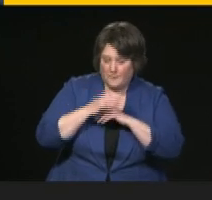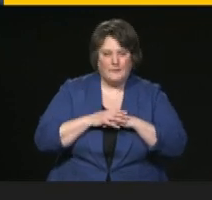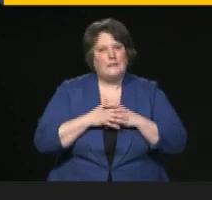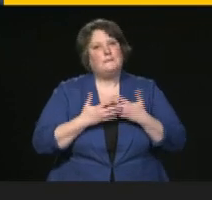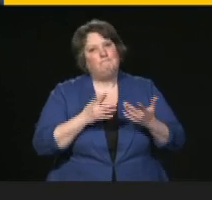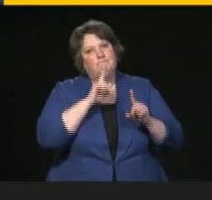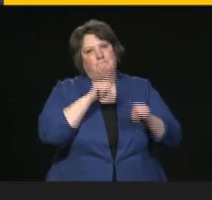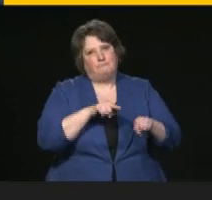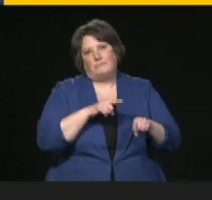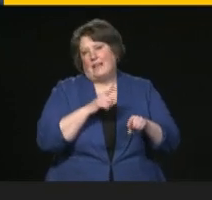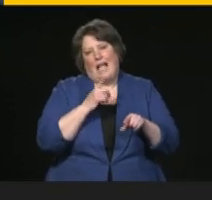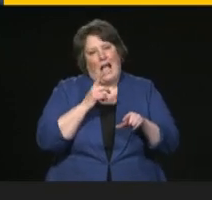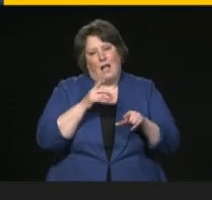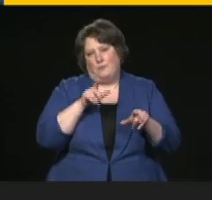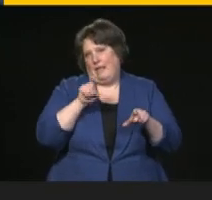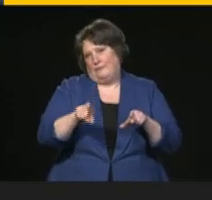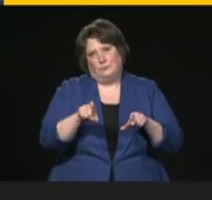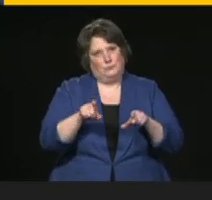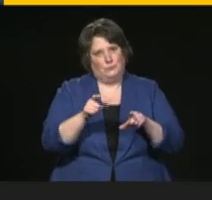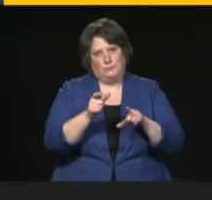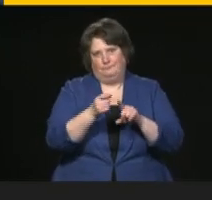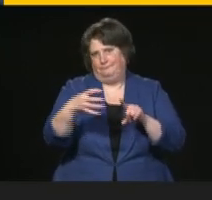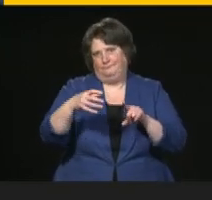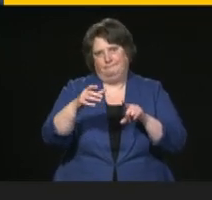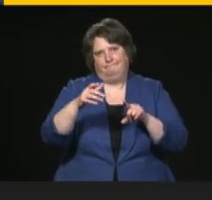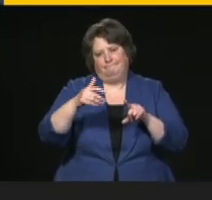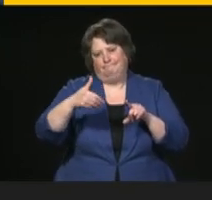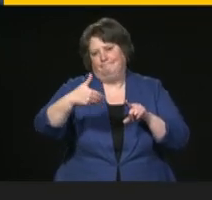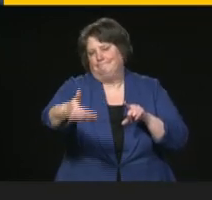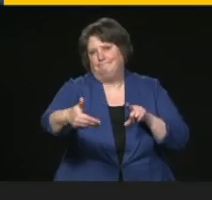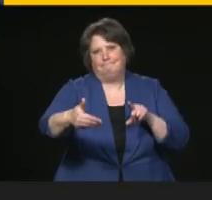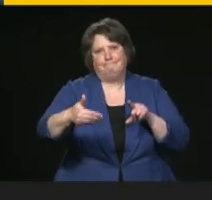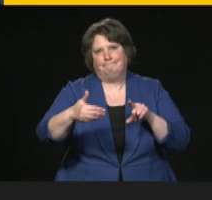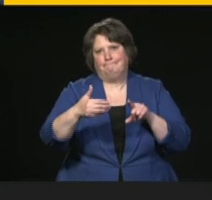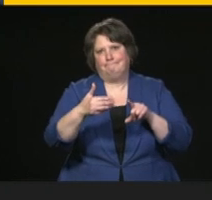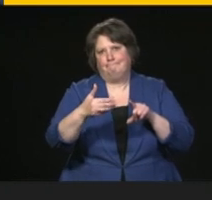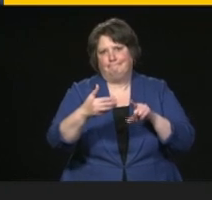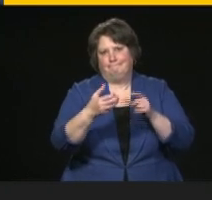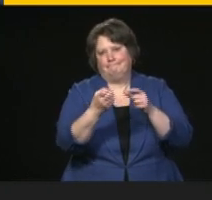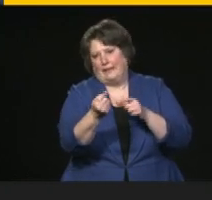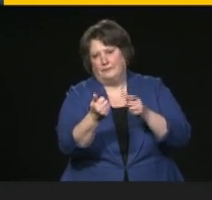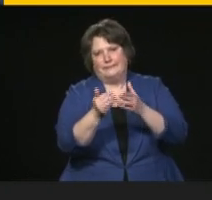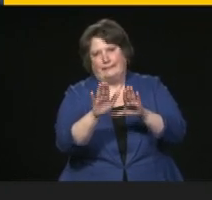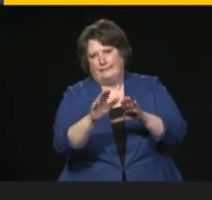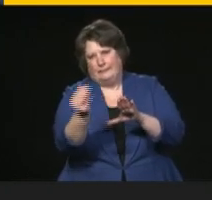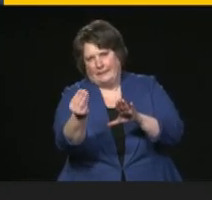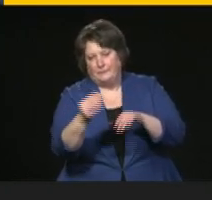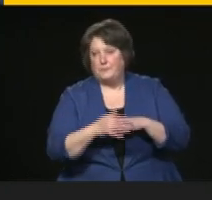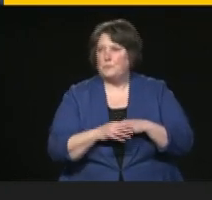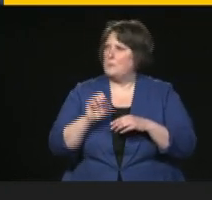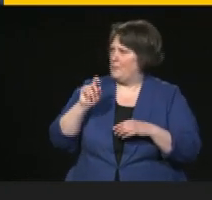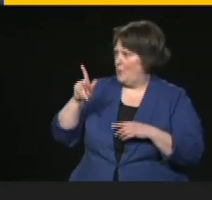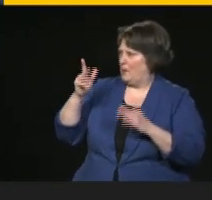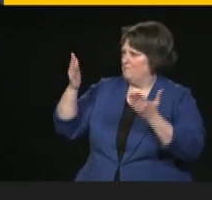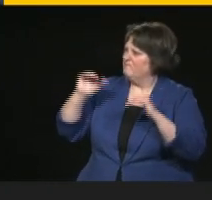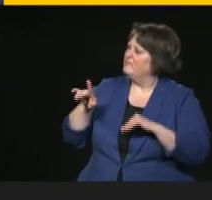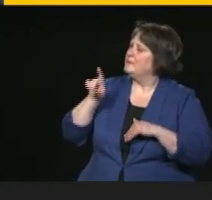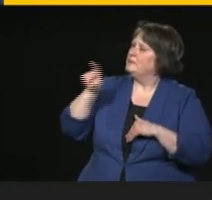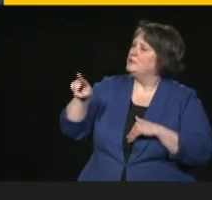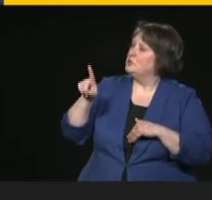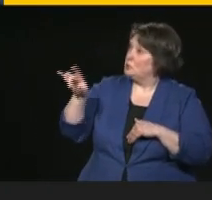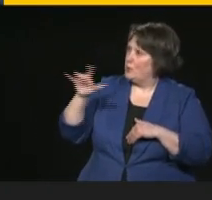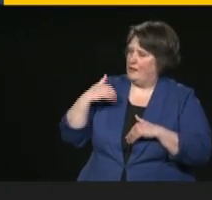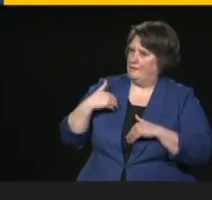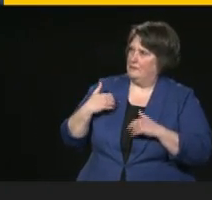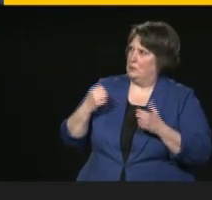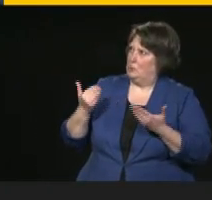in the days to come. Okay. My second question is about, you know, of course you've announced many emergency initiatives for Canadians that will be helpful,